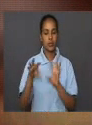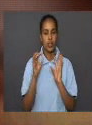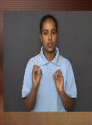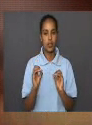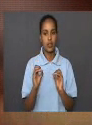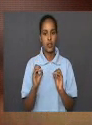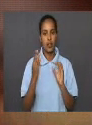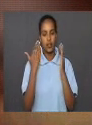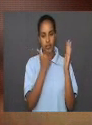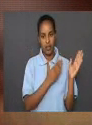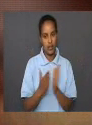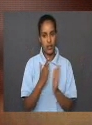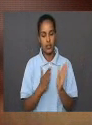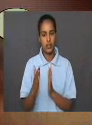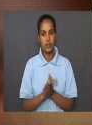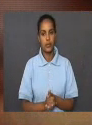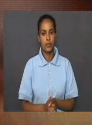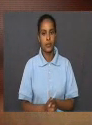Students, let's get ready.